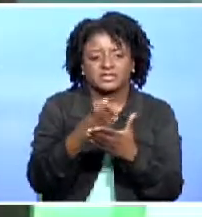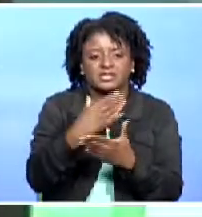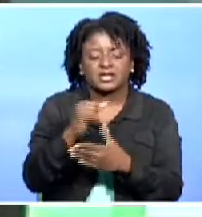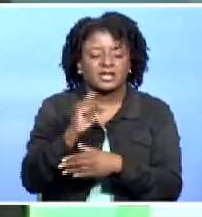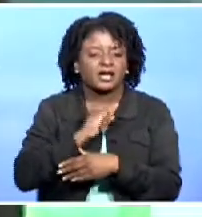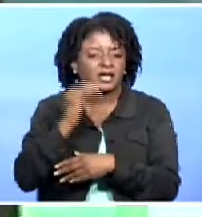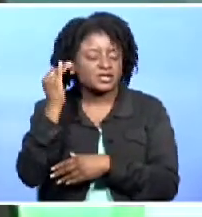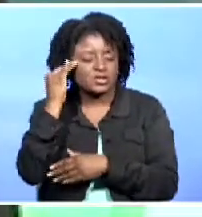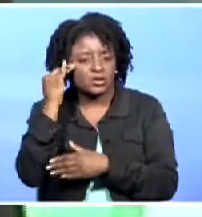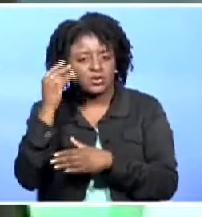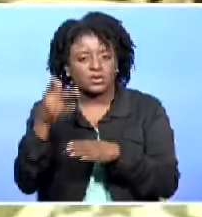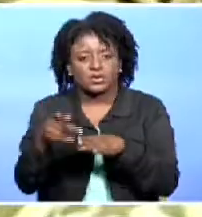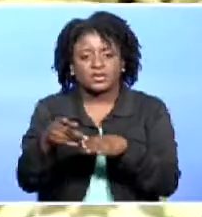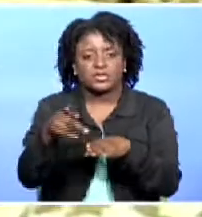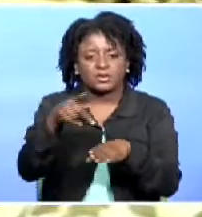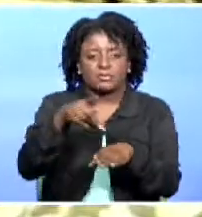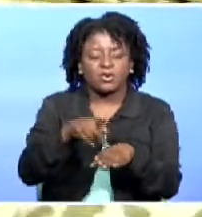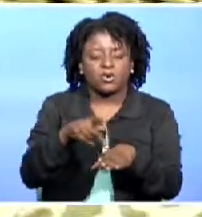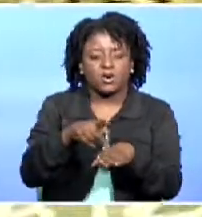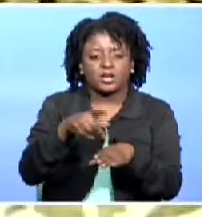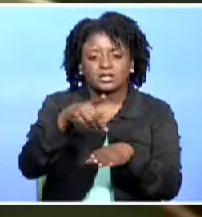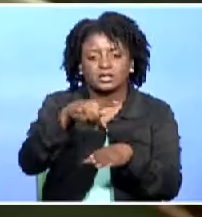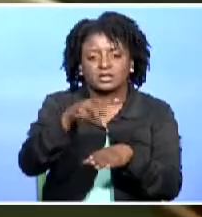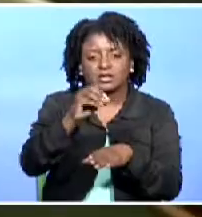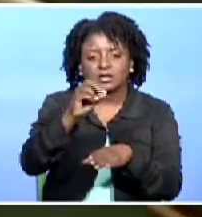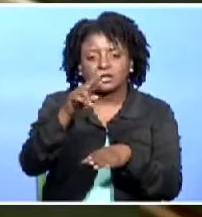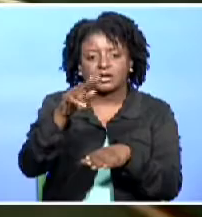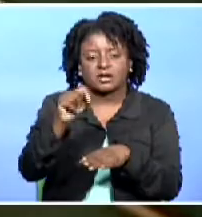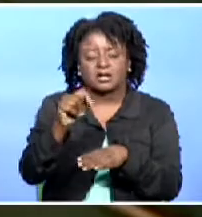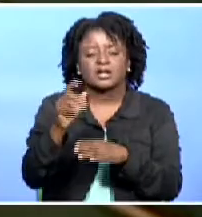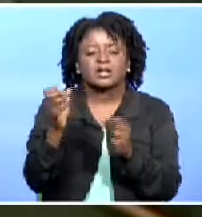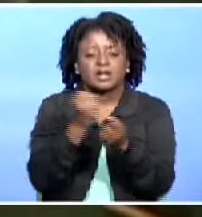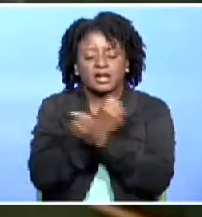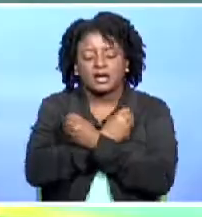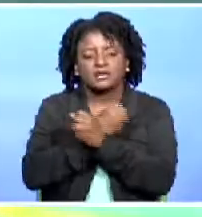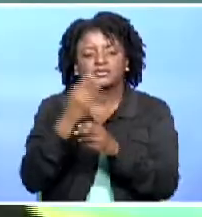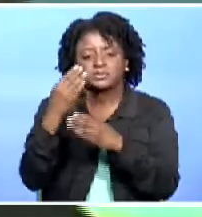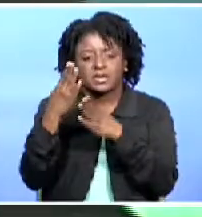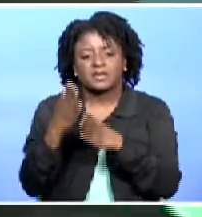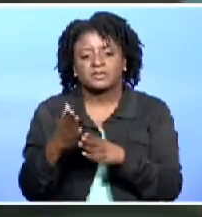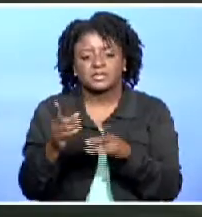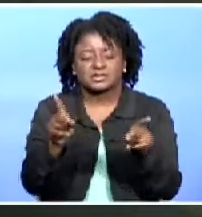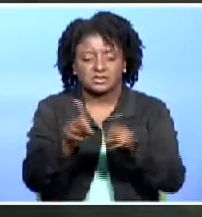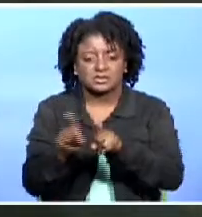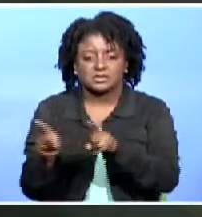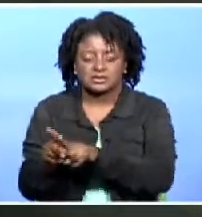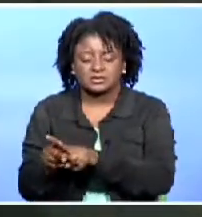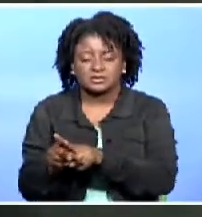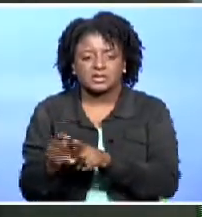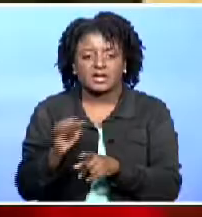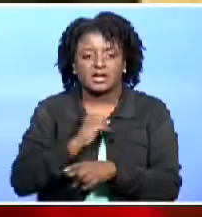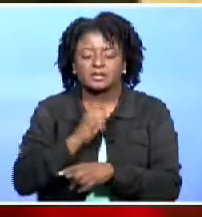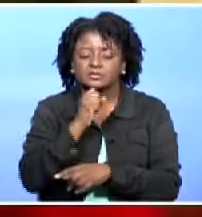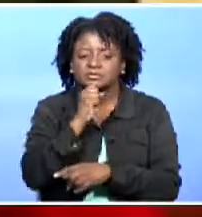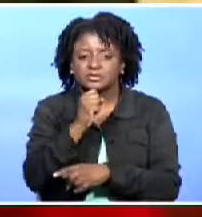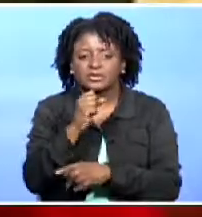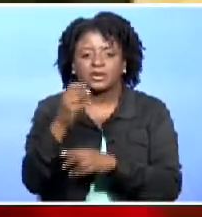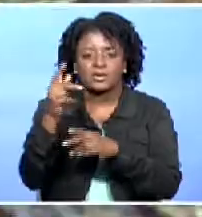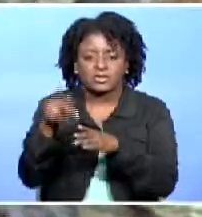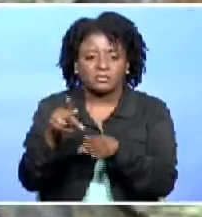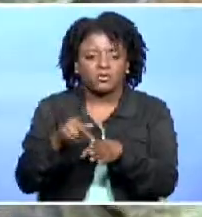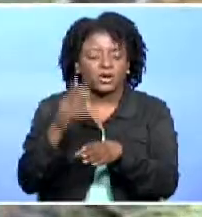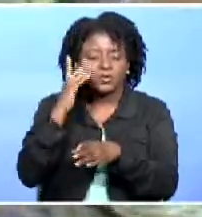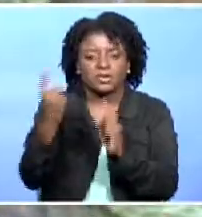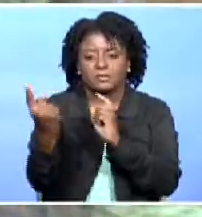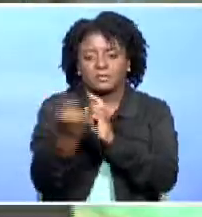the port loves Bahamians just as much. I am certain that the port will match the